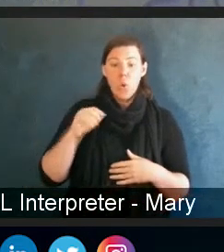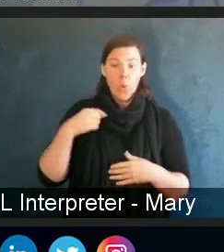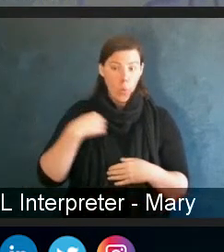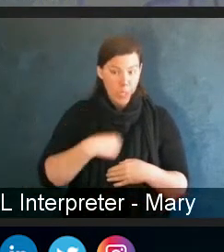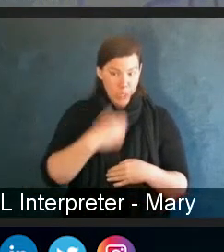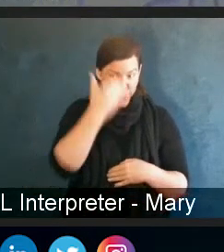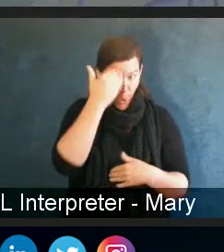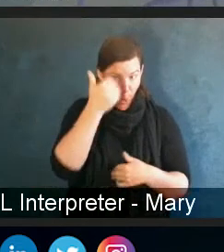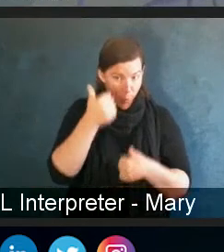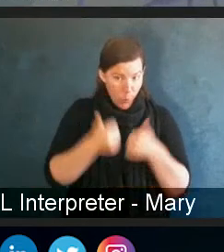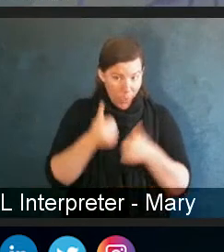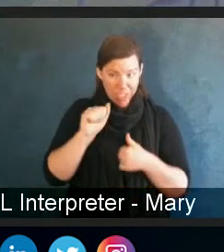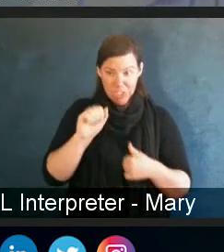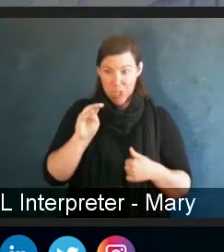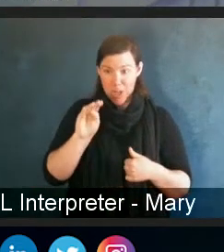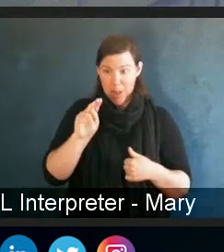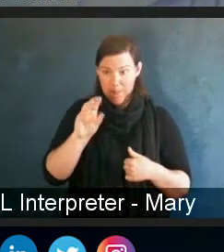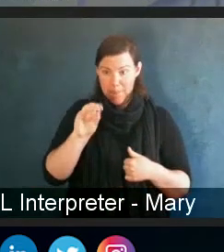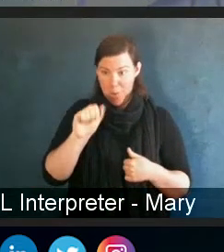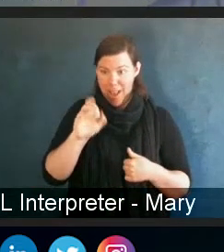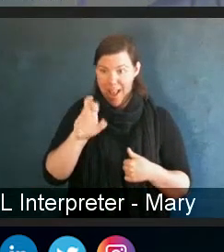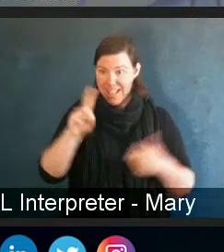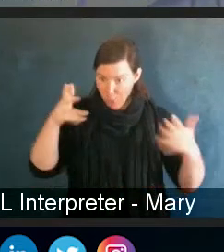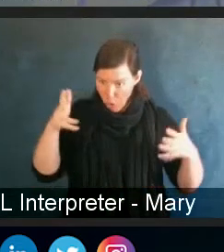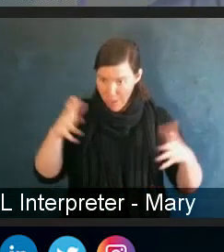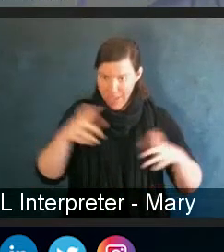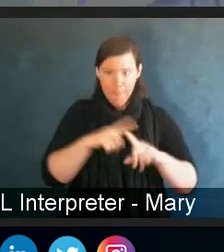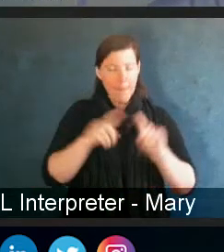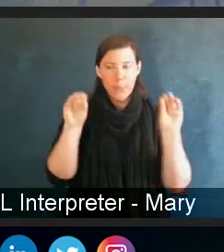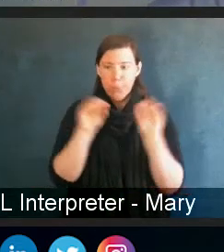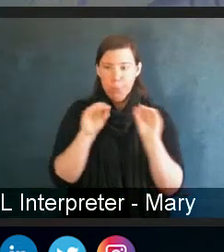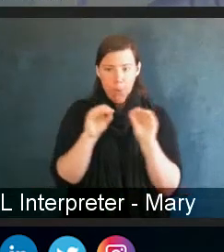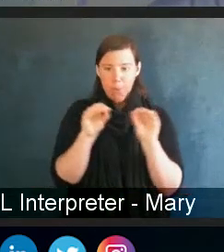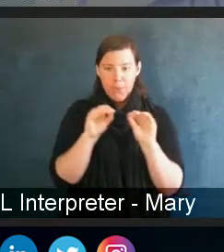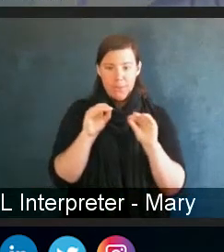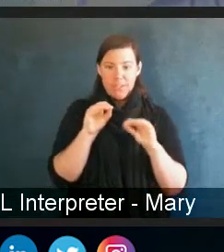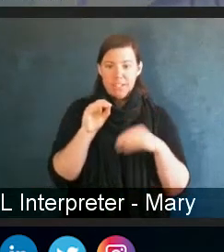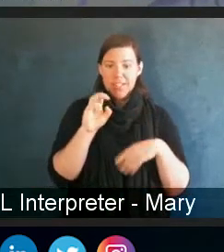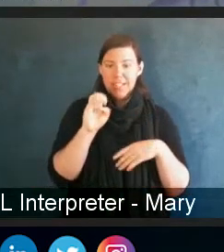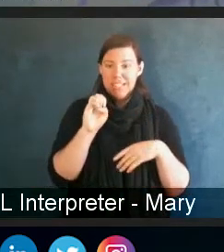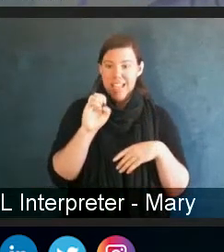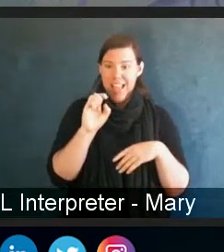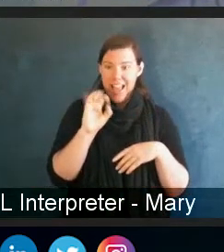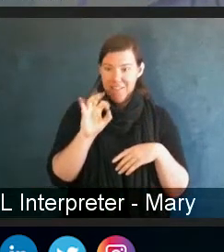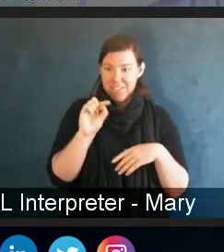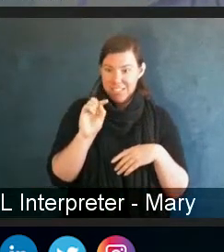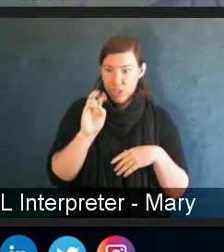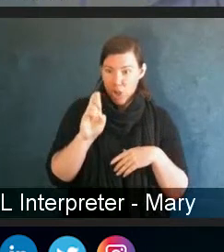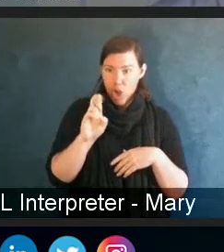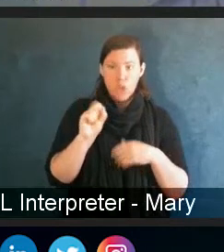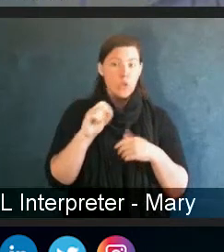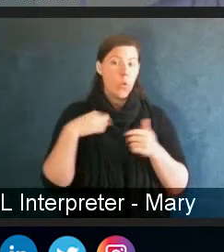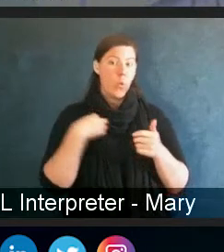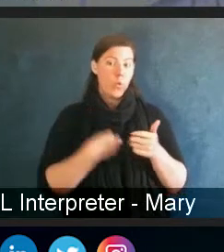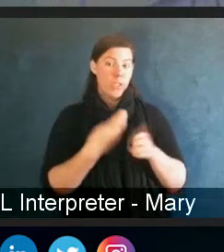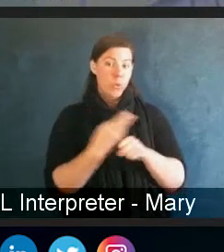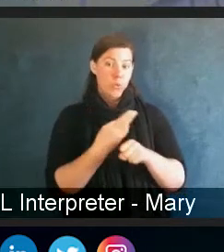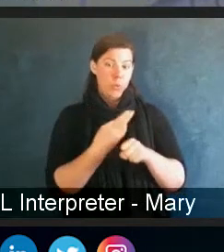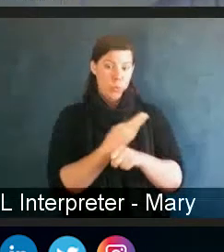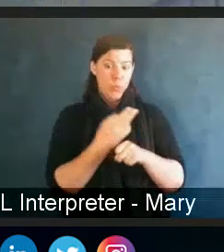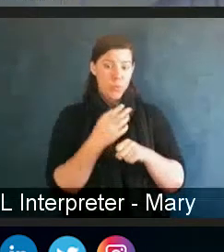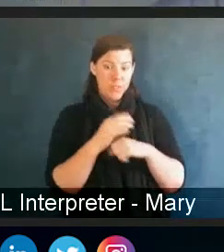be solved using other structural biology methods. So CryoEM was used in order to determine that structure